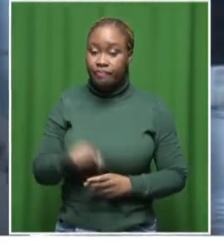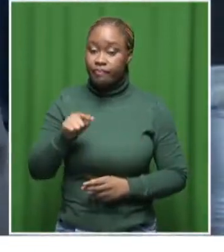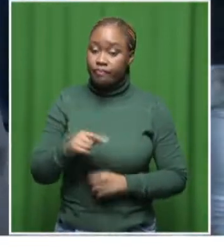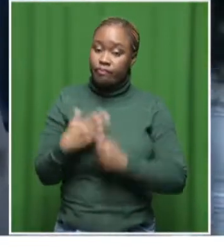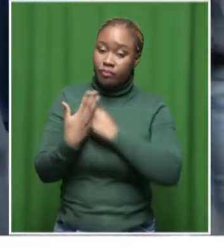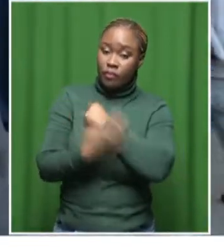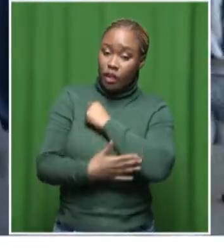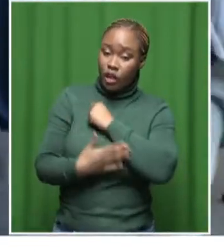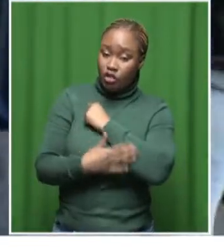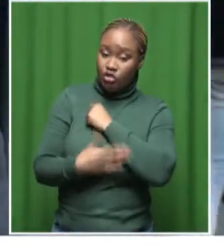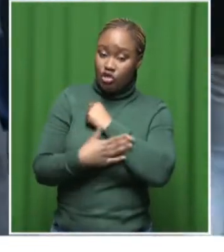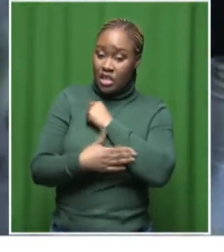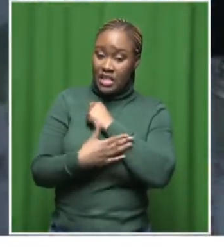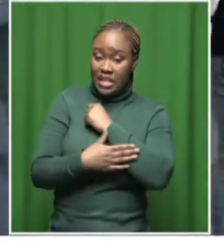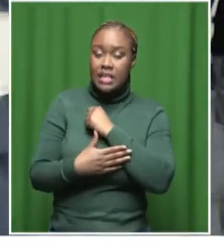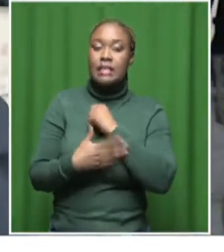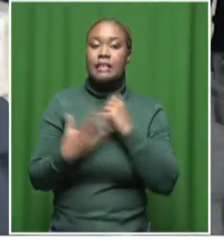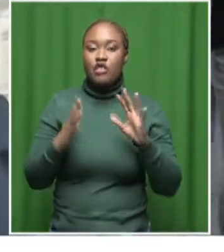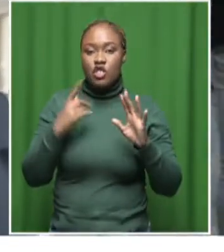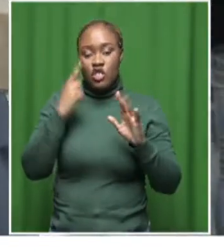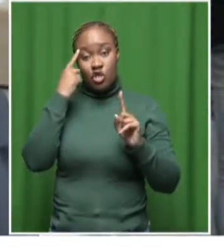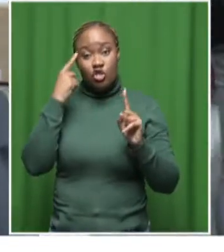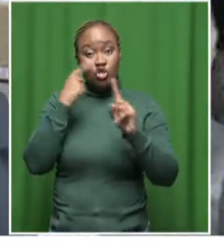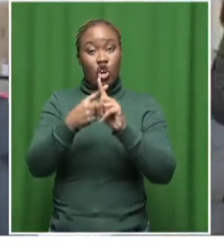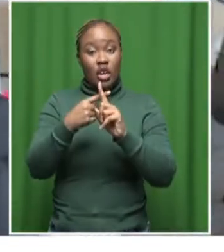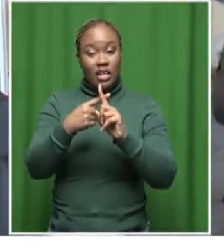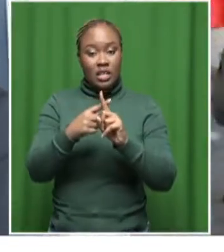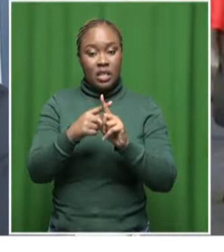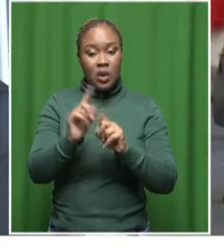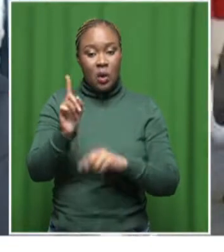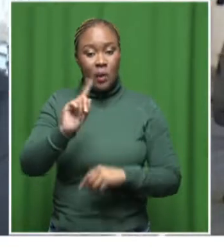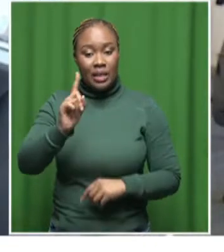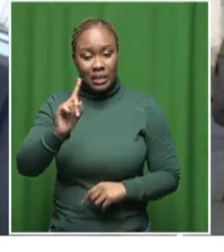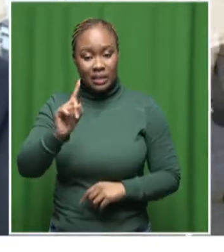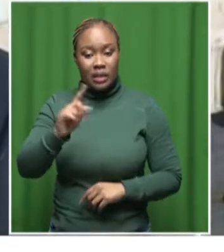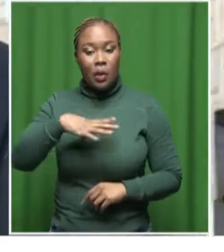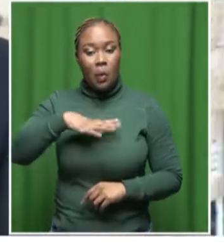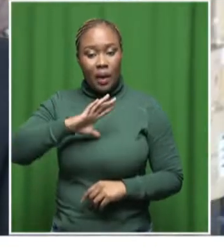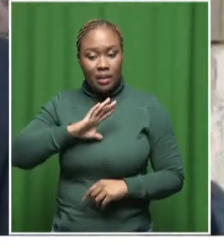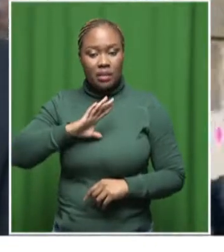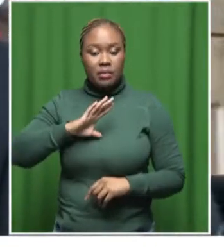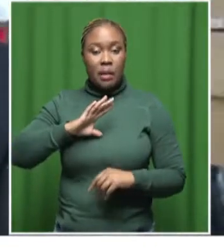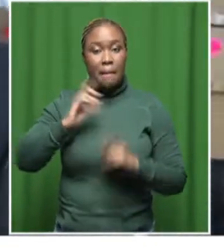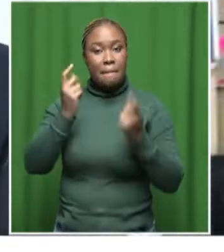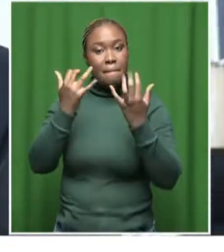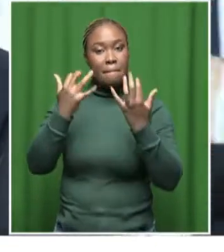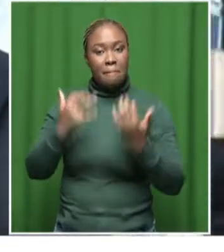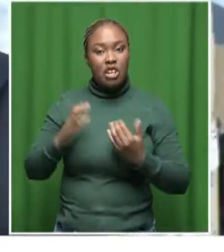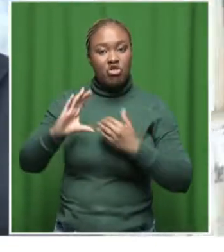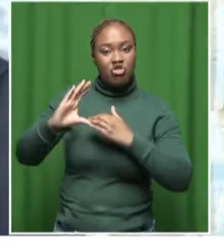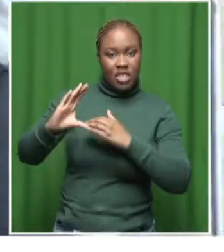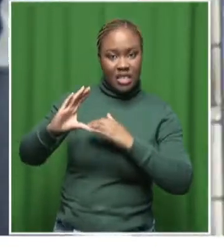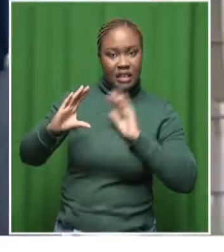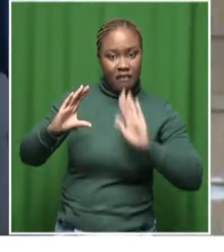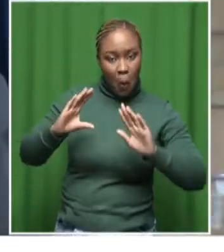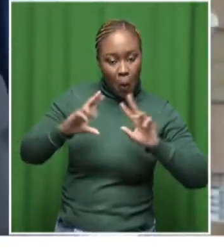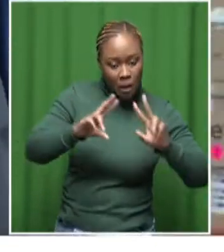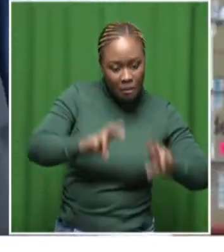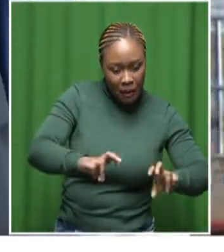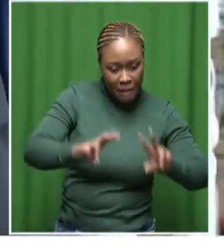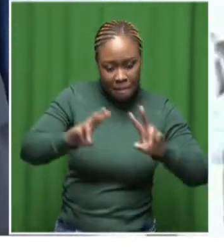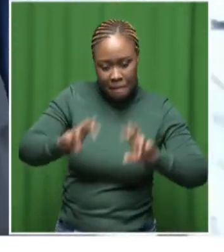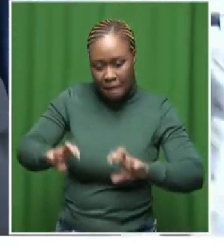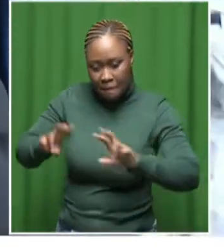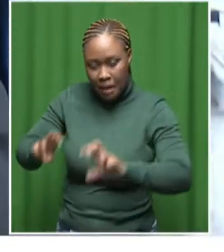a particular target of attracting exploration budget. Now, in order for